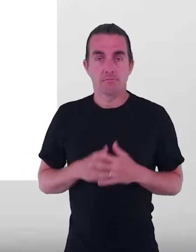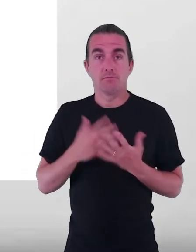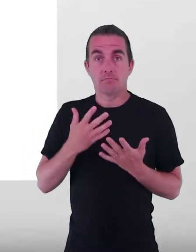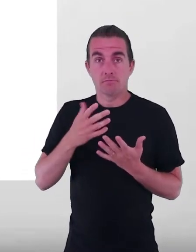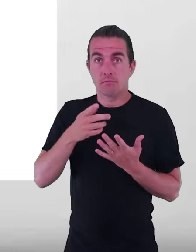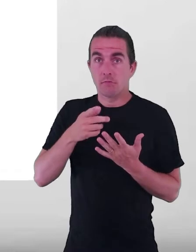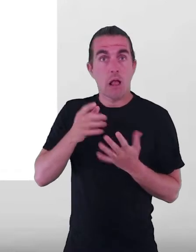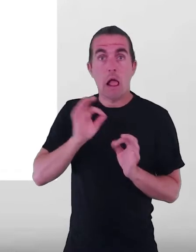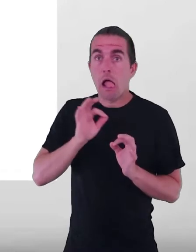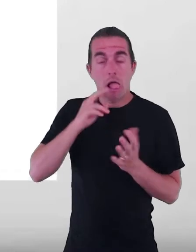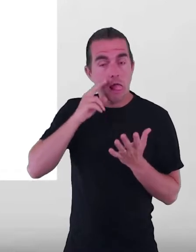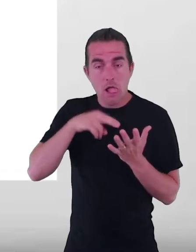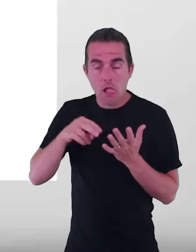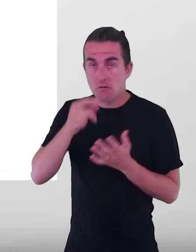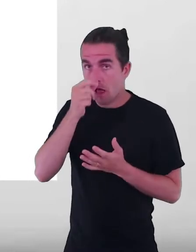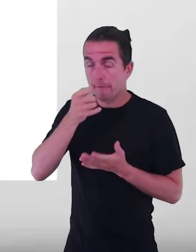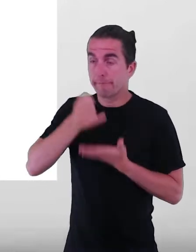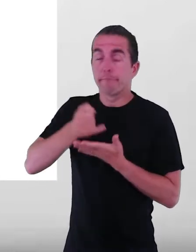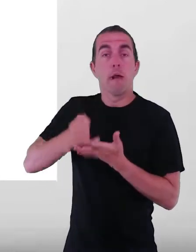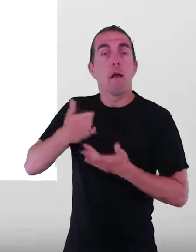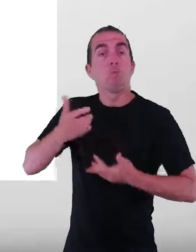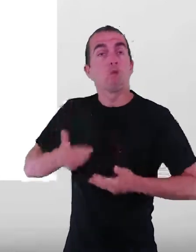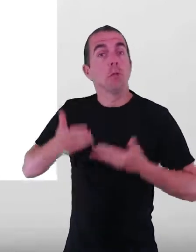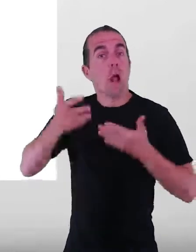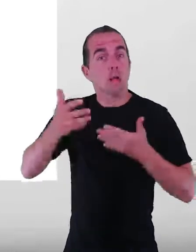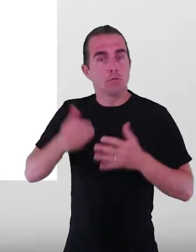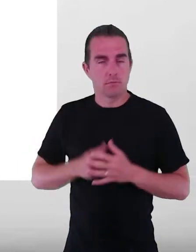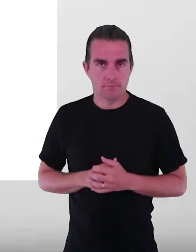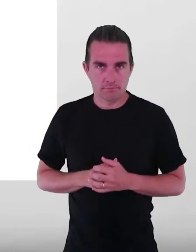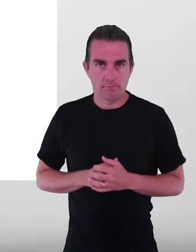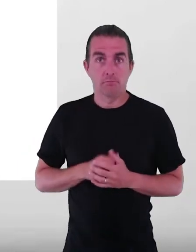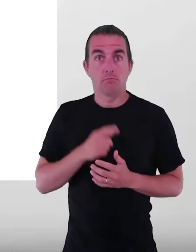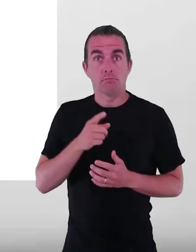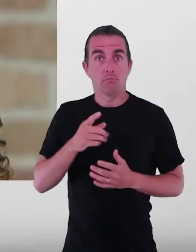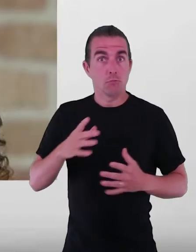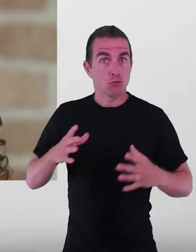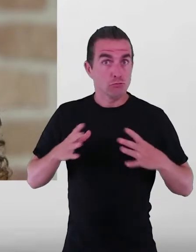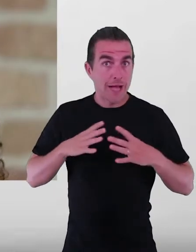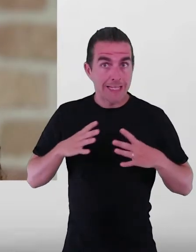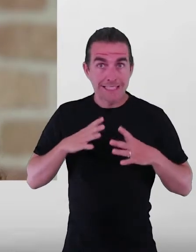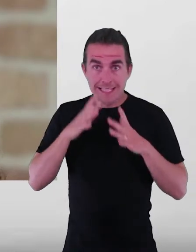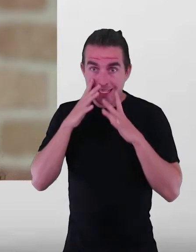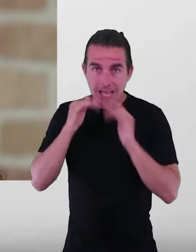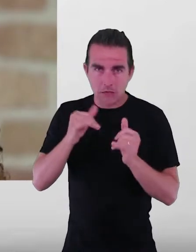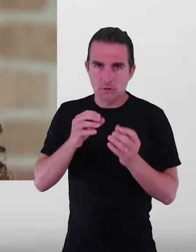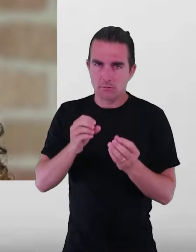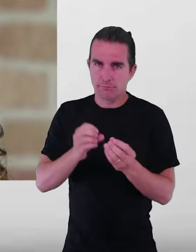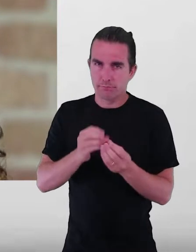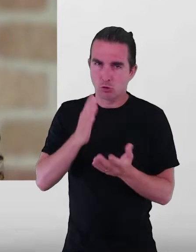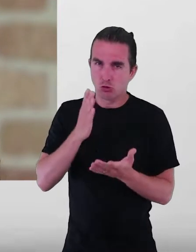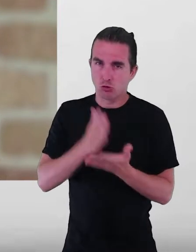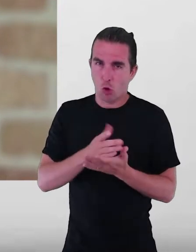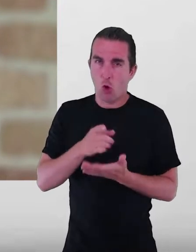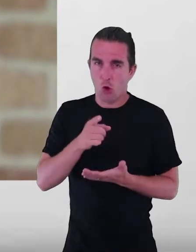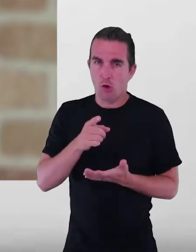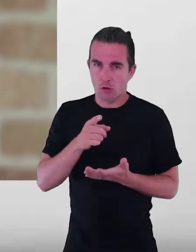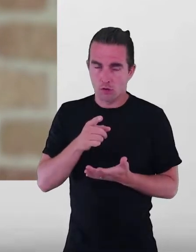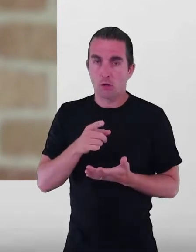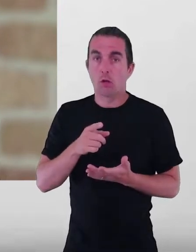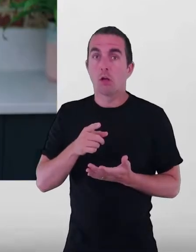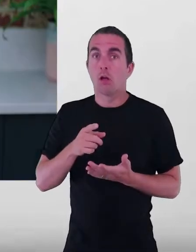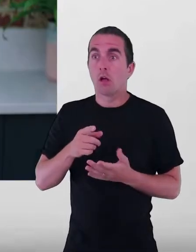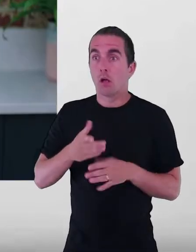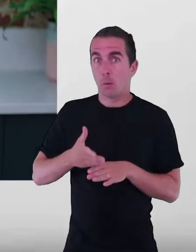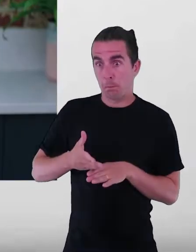Failure to follow instructions may lead to an incorrect result. Before you do the test make sure you do the following.